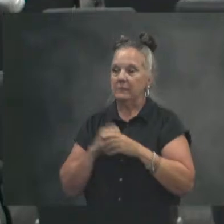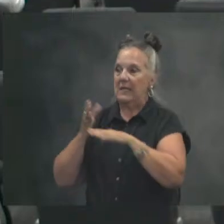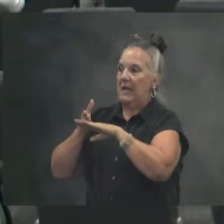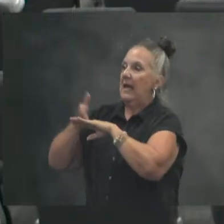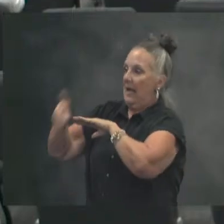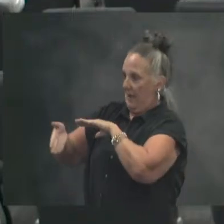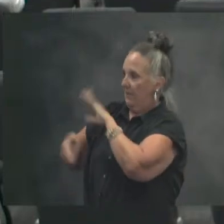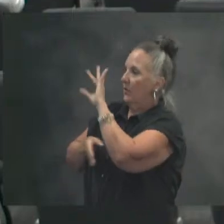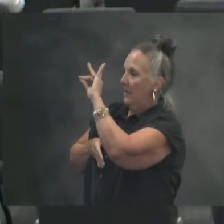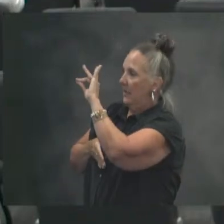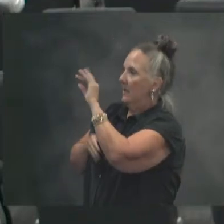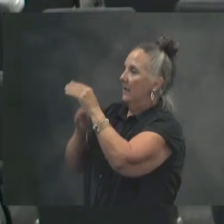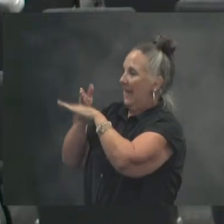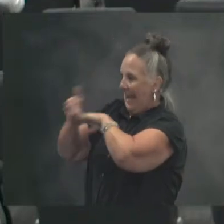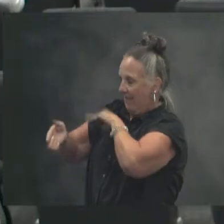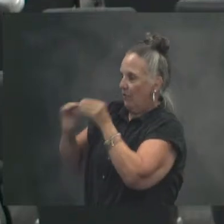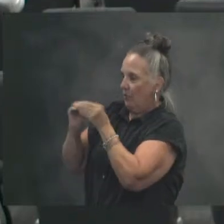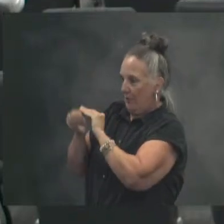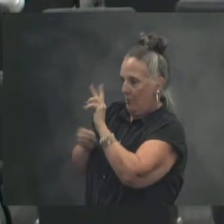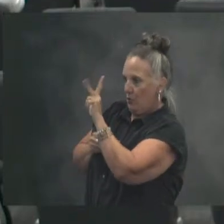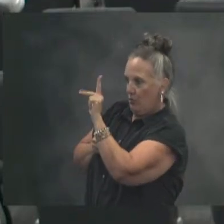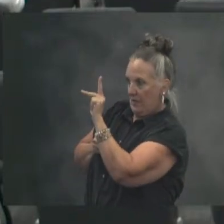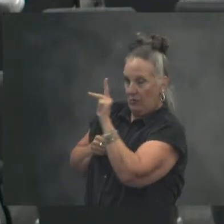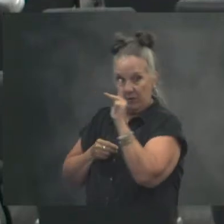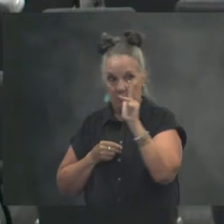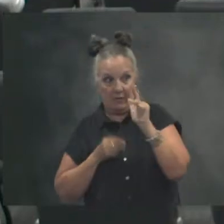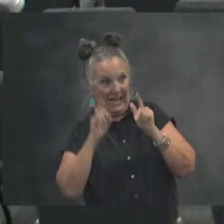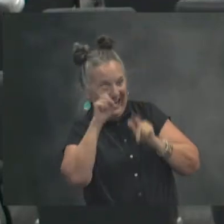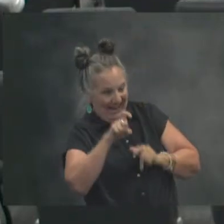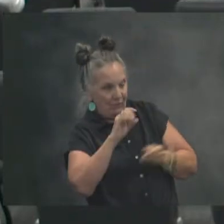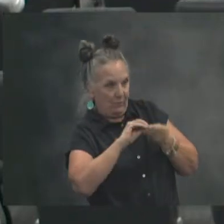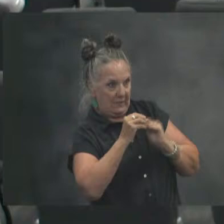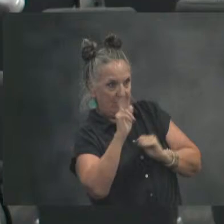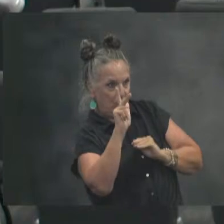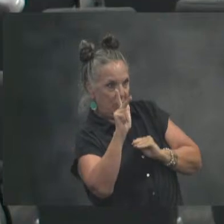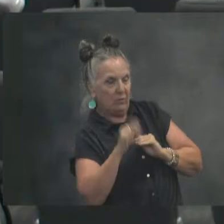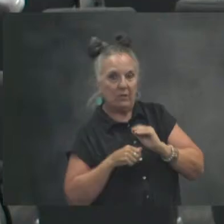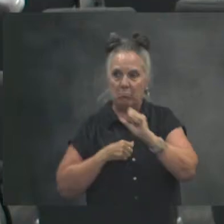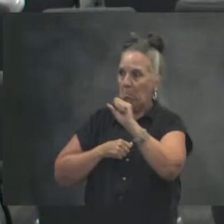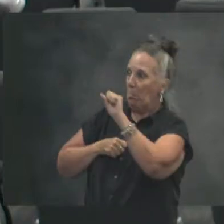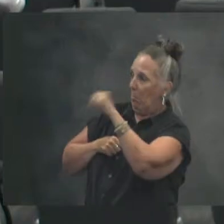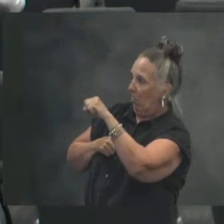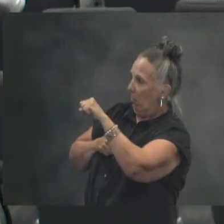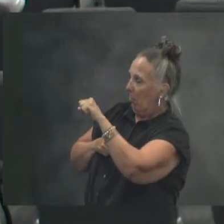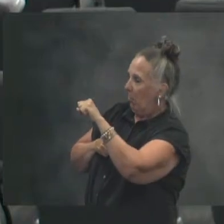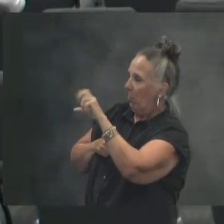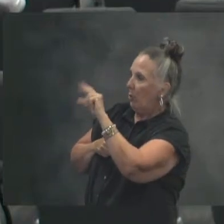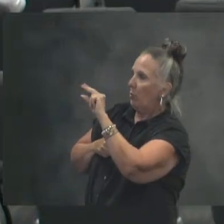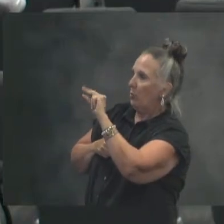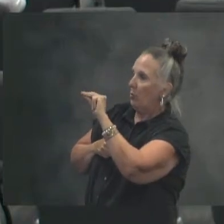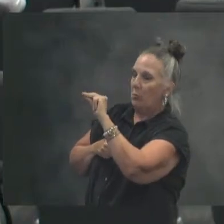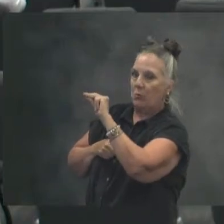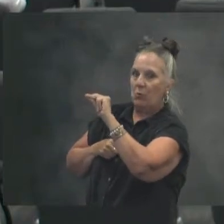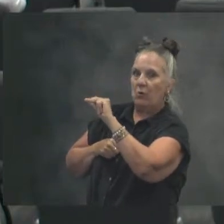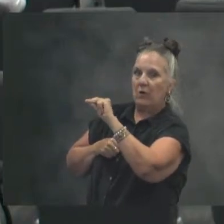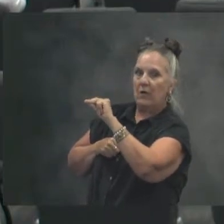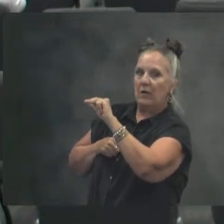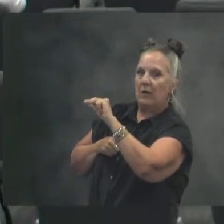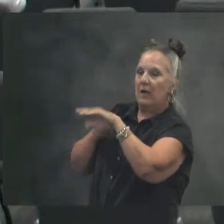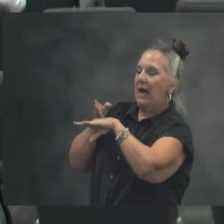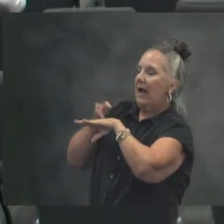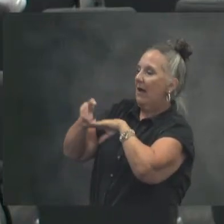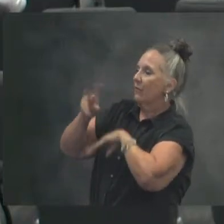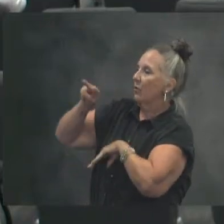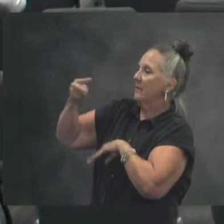After, yeah, number 8. 23. Yeah. It Yeah, would have number to be 8. number 23. No, No. after the second reading of